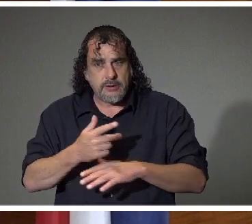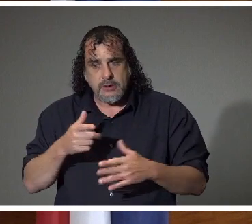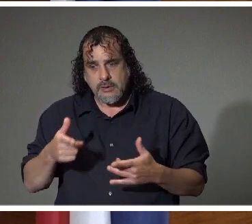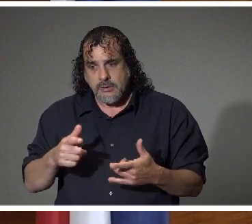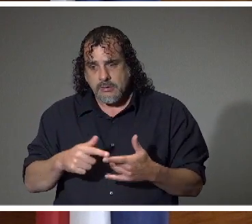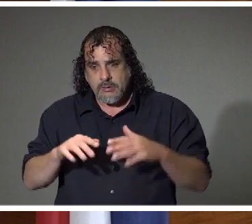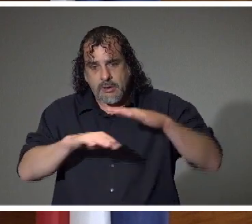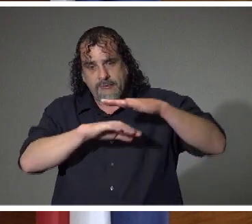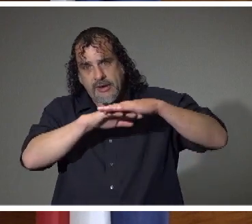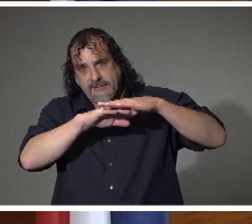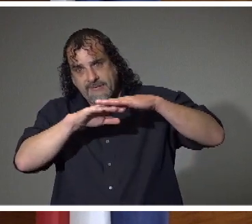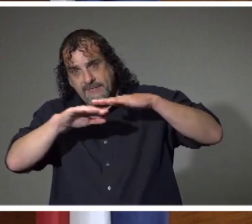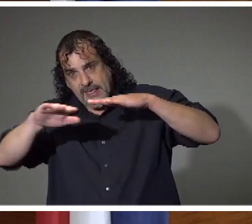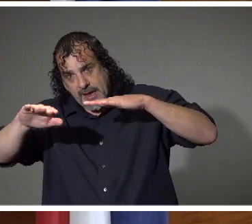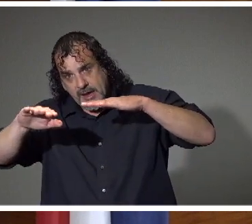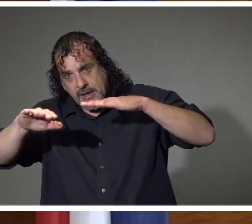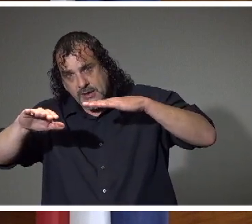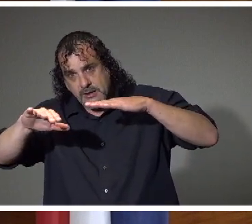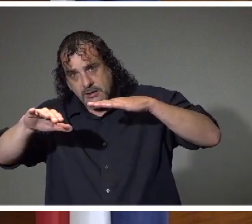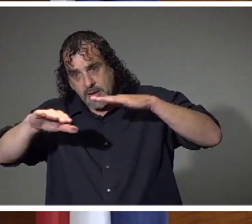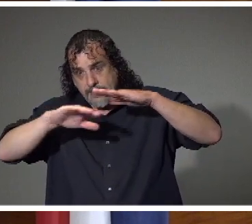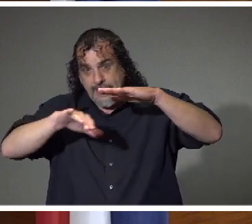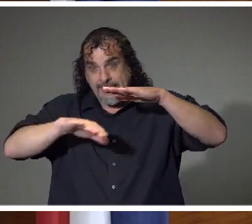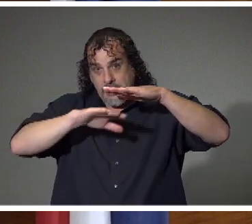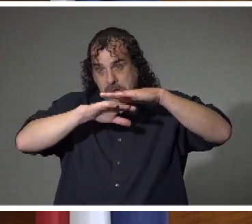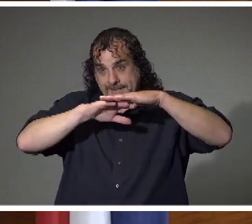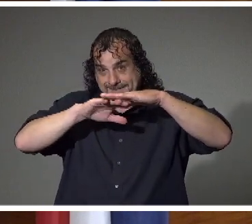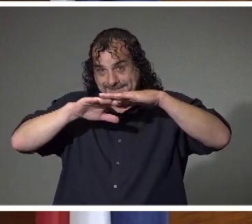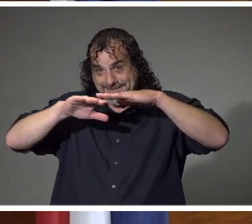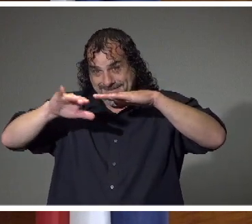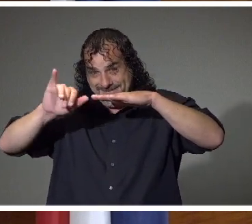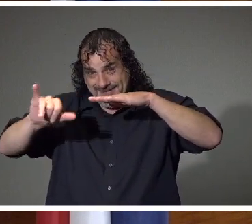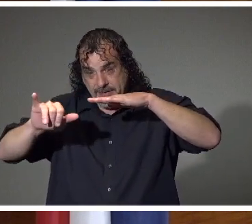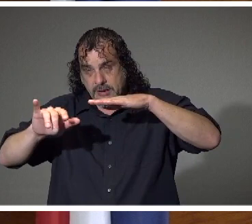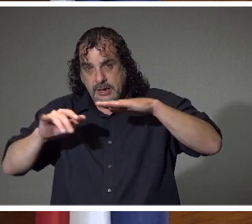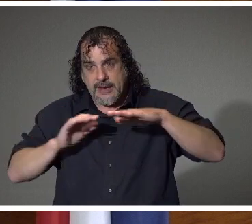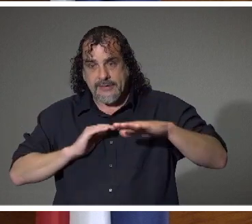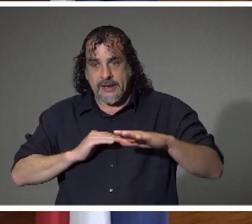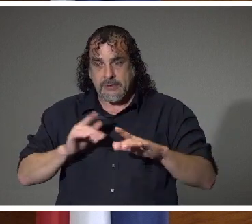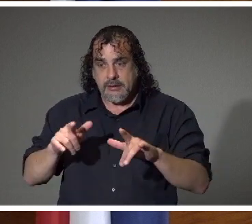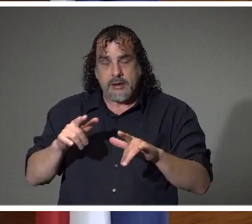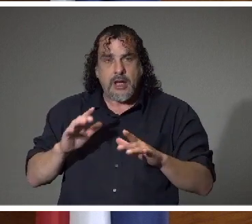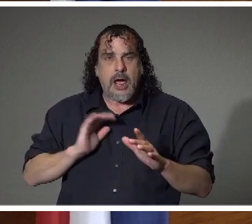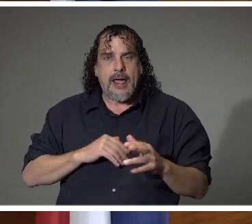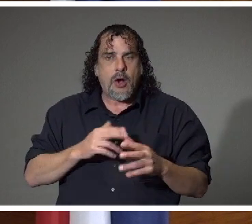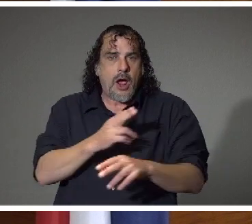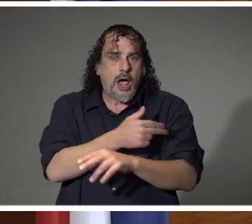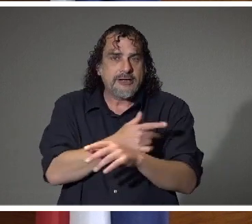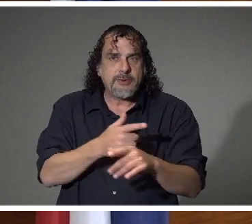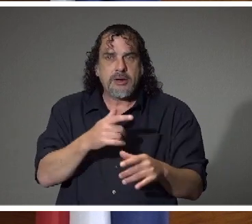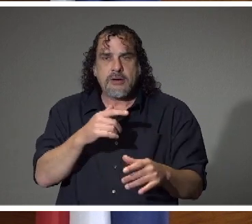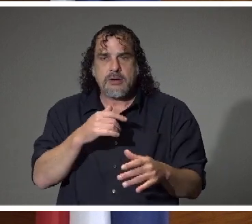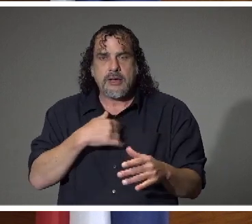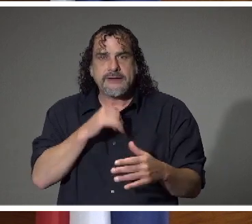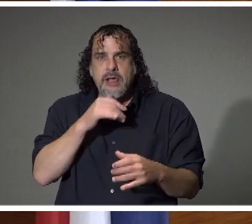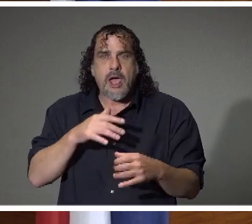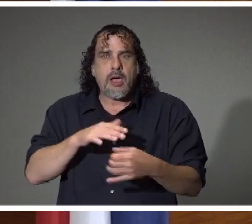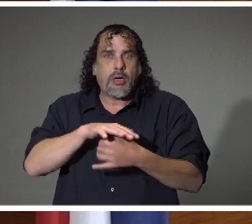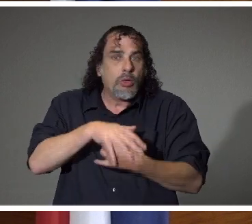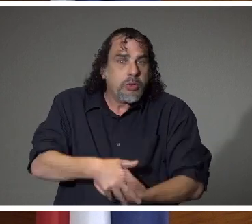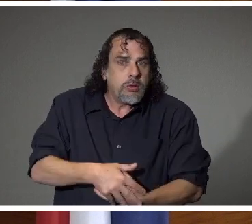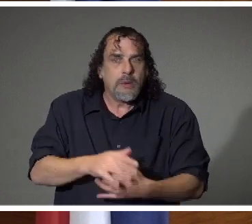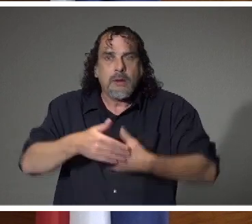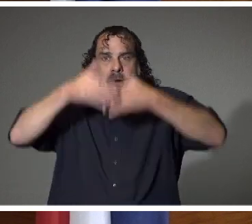relatively flat. But that plateau is at a level where our healthcare system is not stretched. It is not